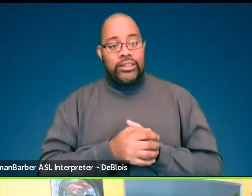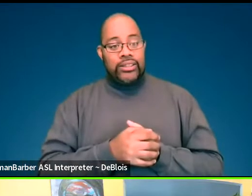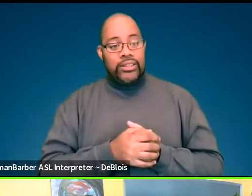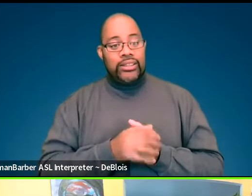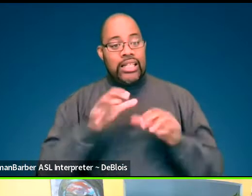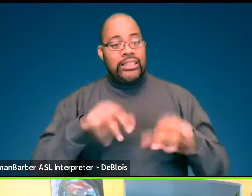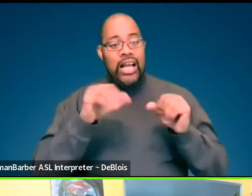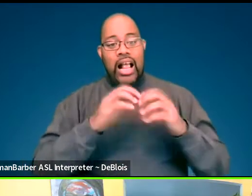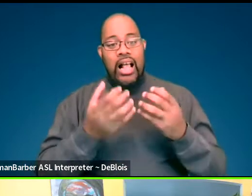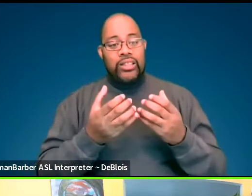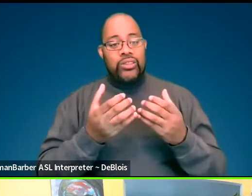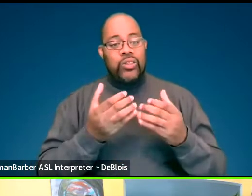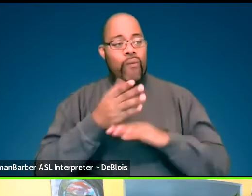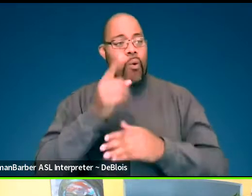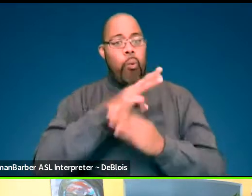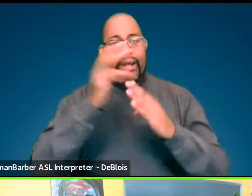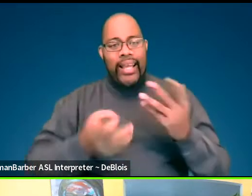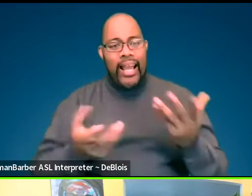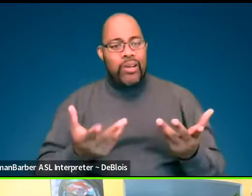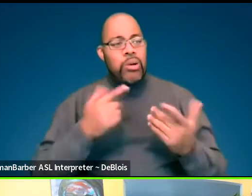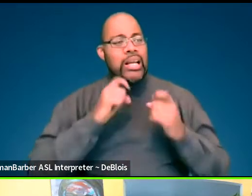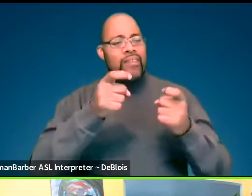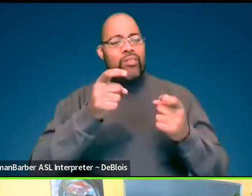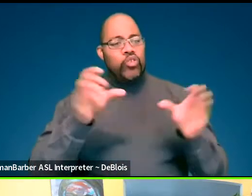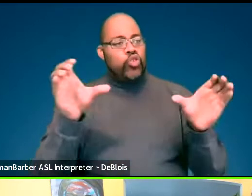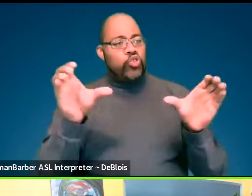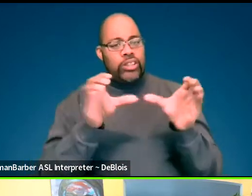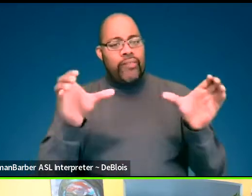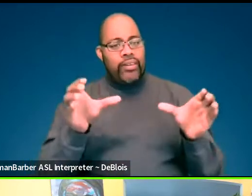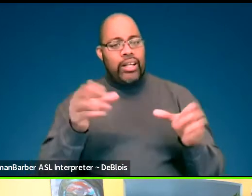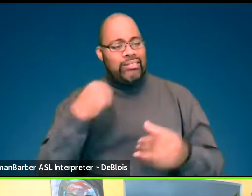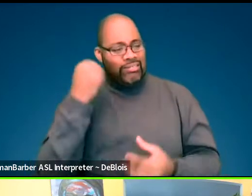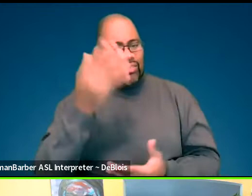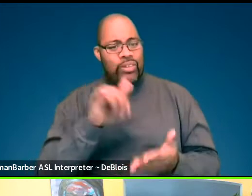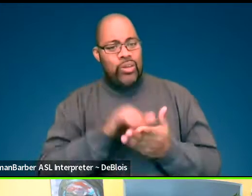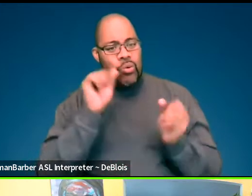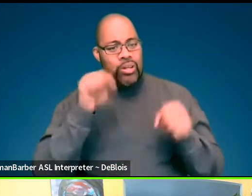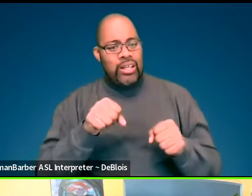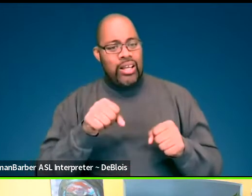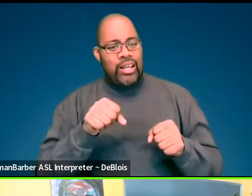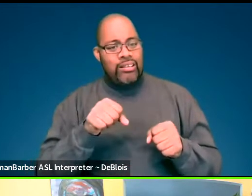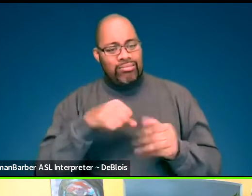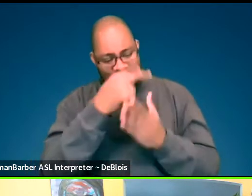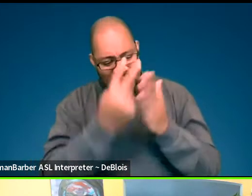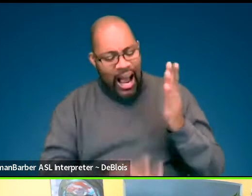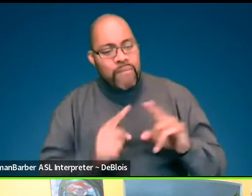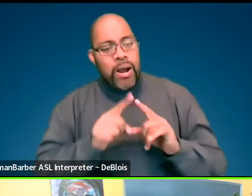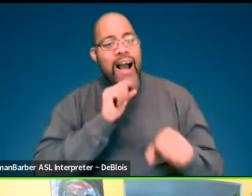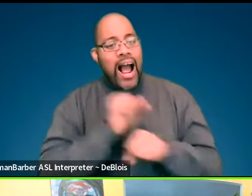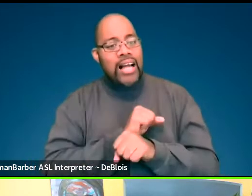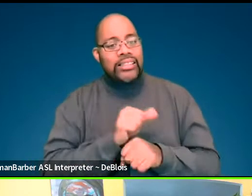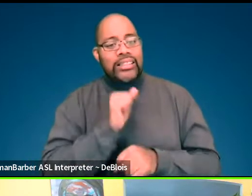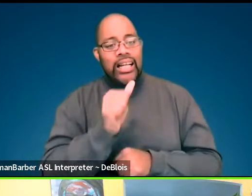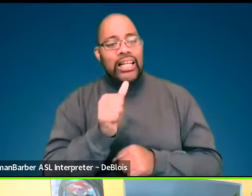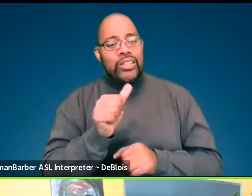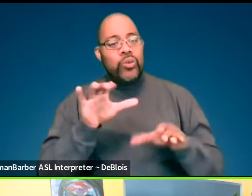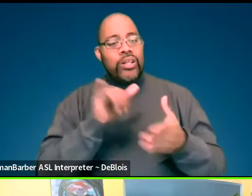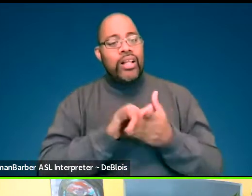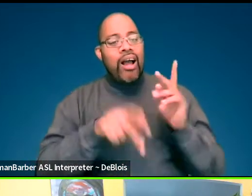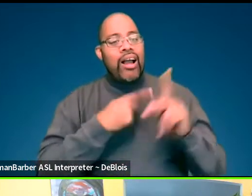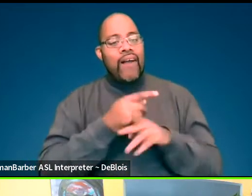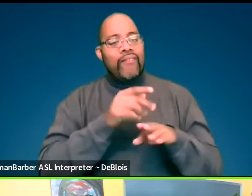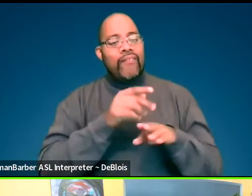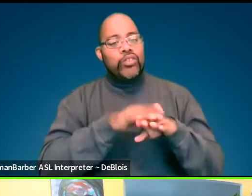could take a class over a weekend and they'll give you a certificate and they'll tell you that you can dive, but it actually doesn't like do the kind of